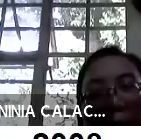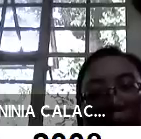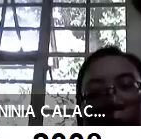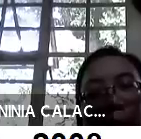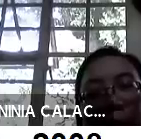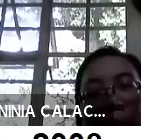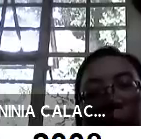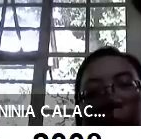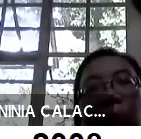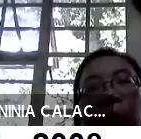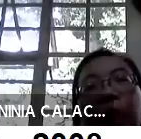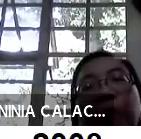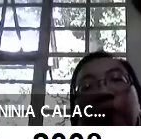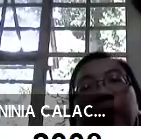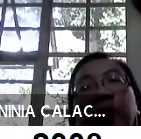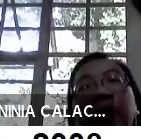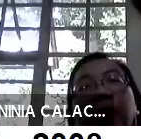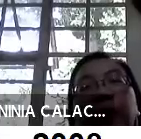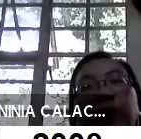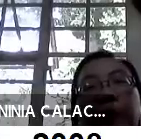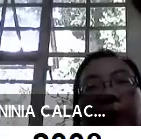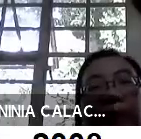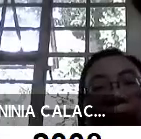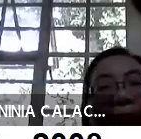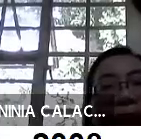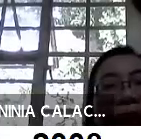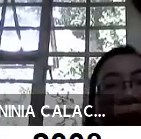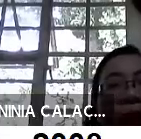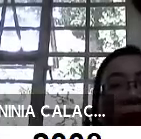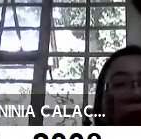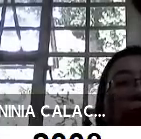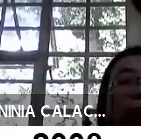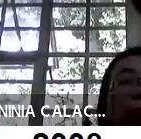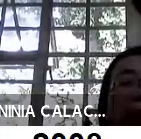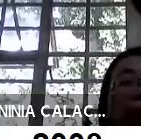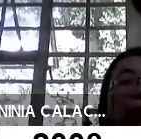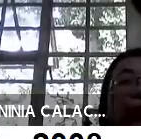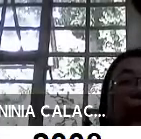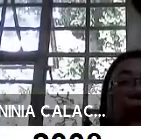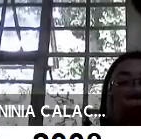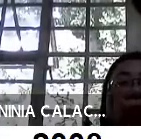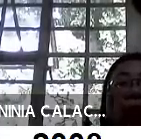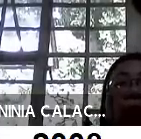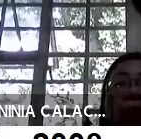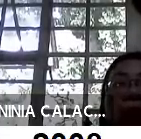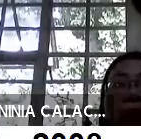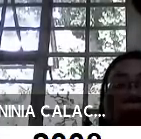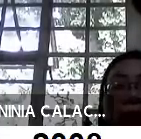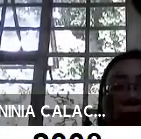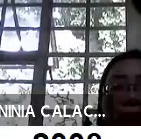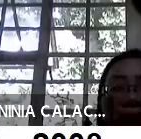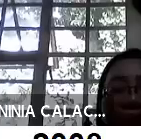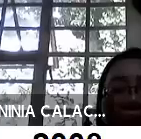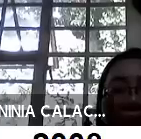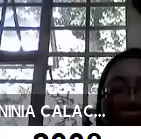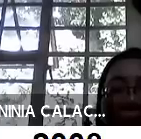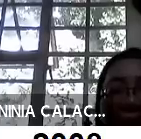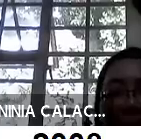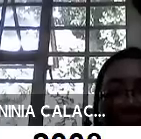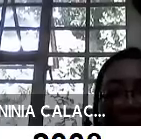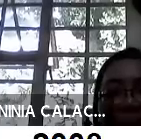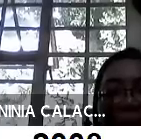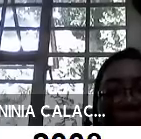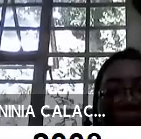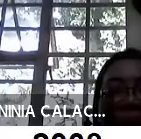I had this experience to be a board member of the Philippine E-Learning Society for 3 years. So